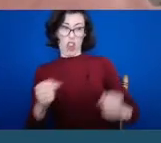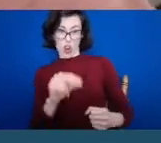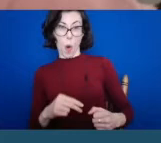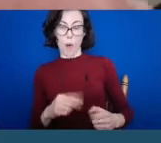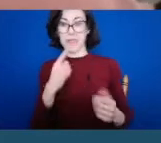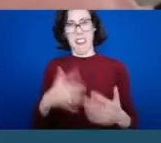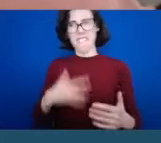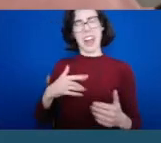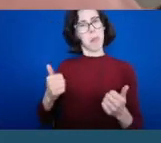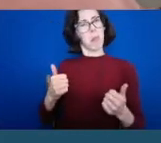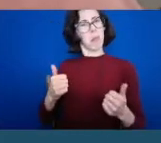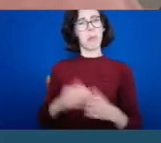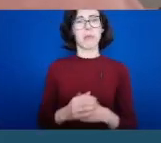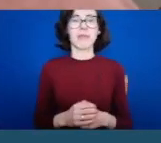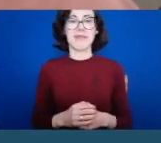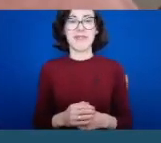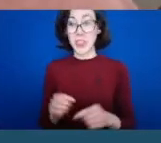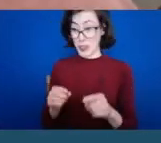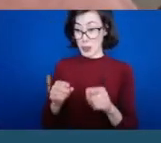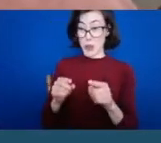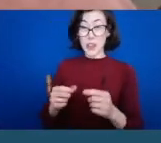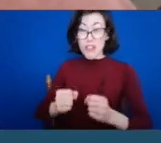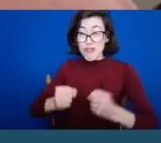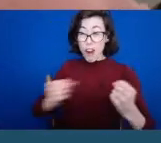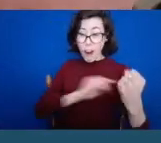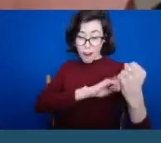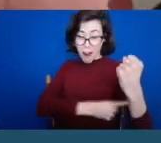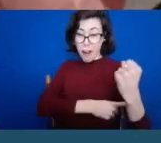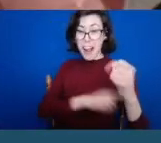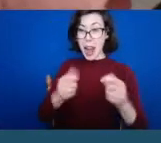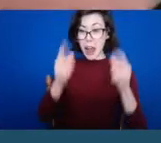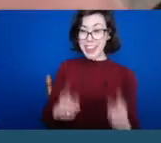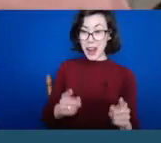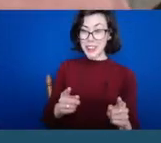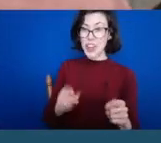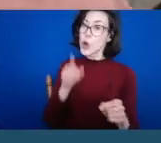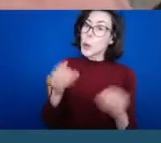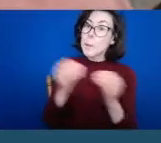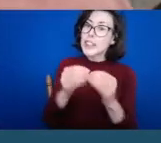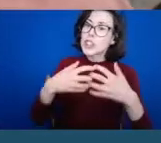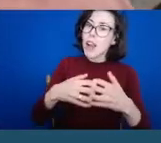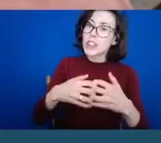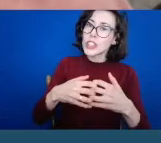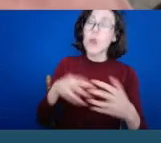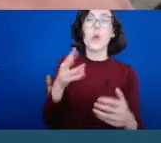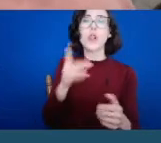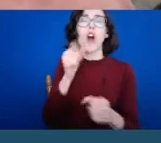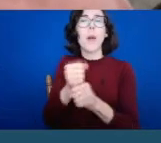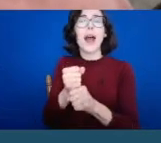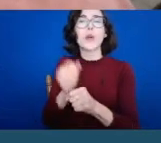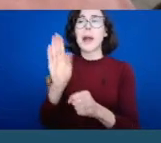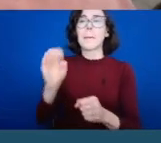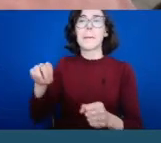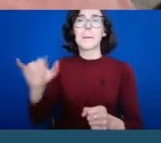Woman over lockdown. That's good to hear. But you mentioned the technology, and that's interesting because we're going to be speaking to Benny about that in a little while. But what